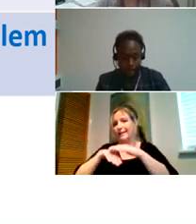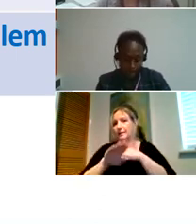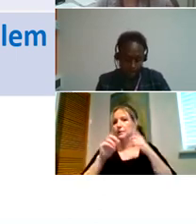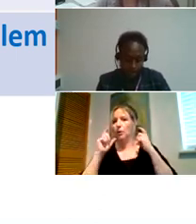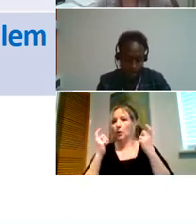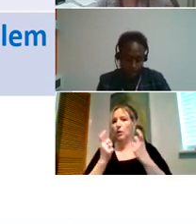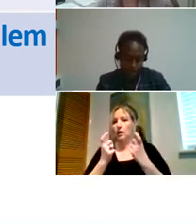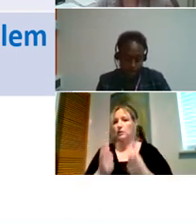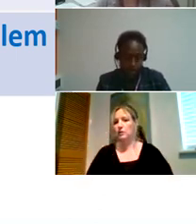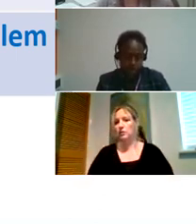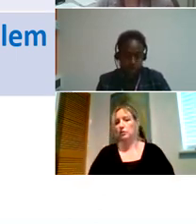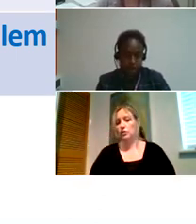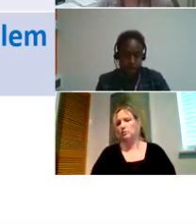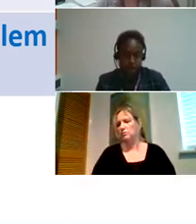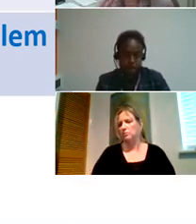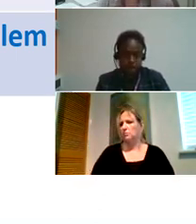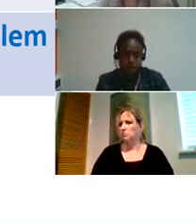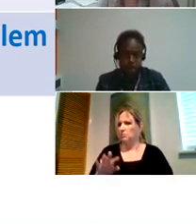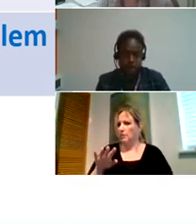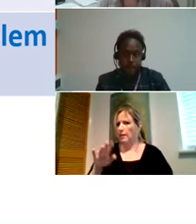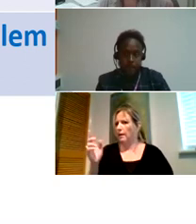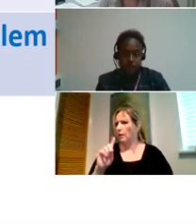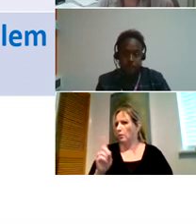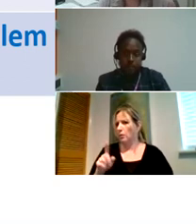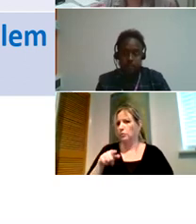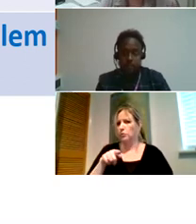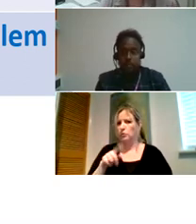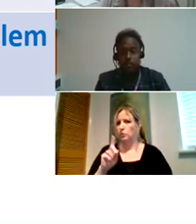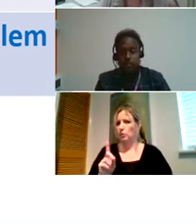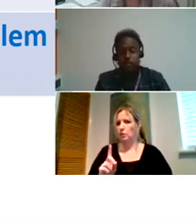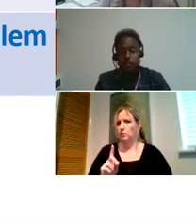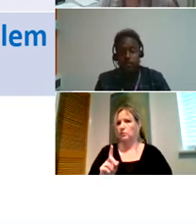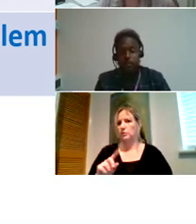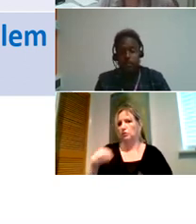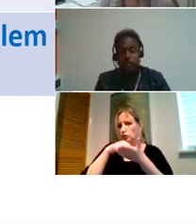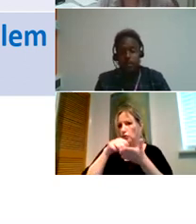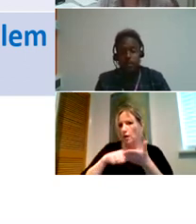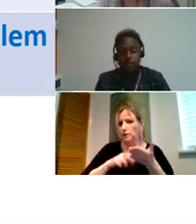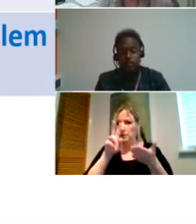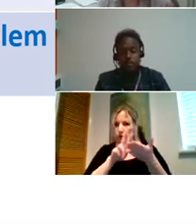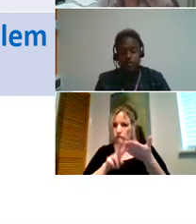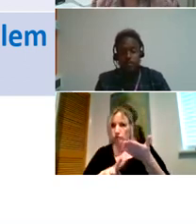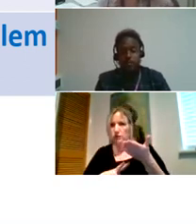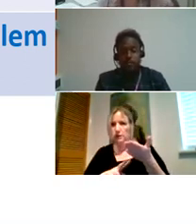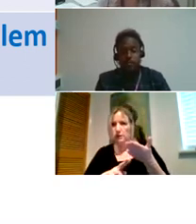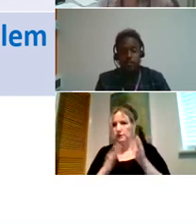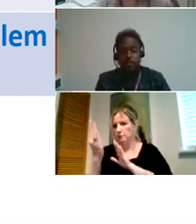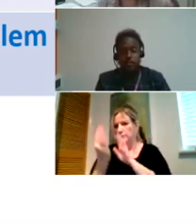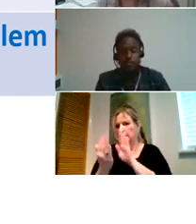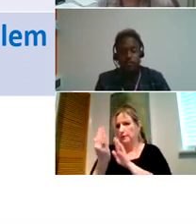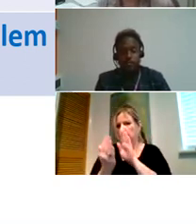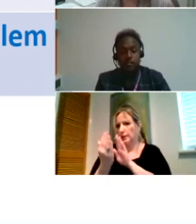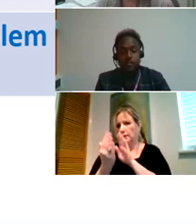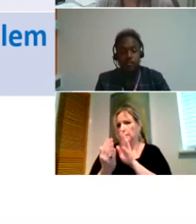writing, for reading, for face-to-face interaction, of course, maintaining social distancing, and